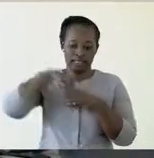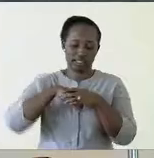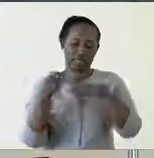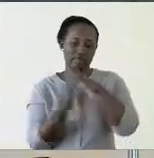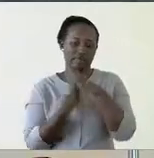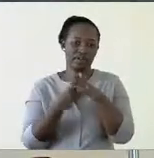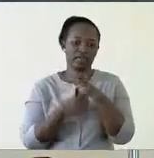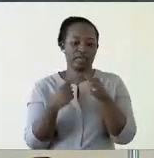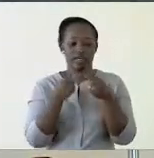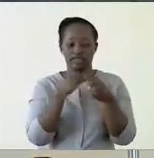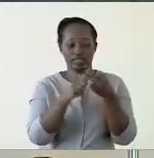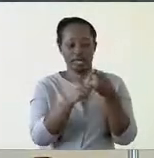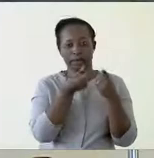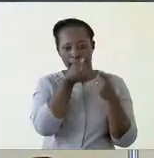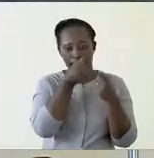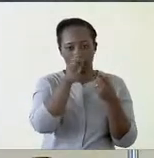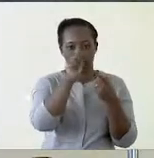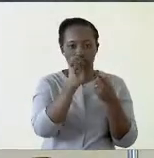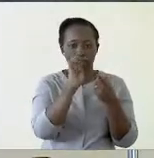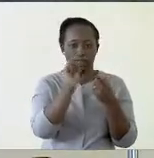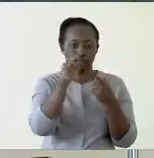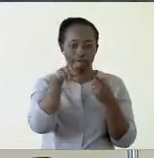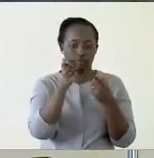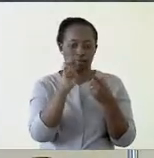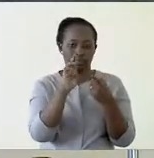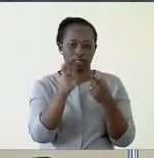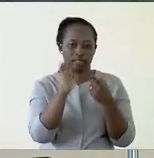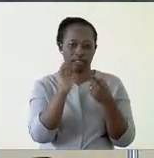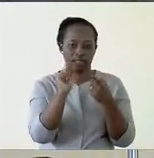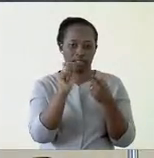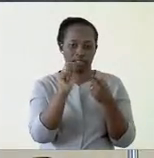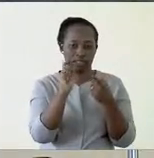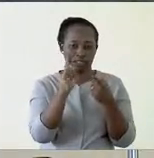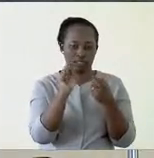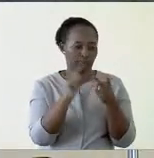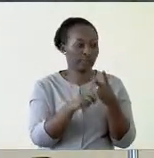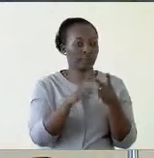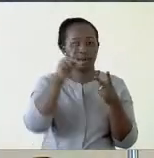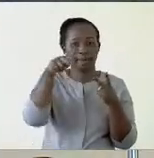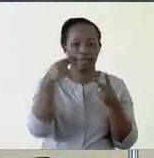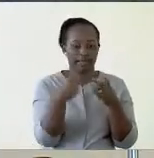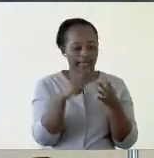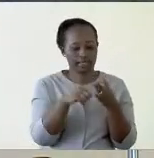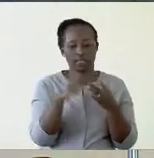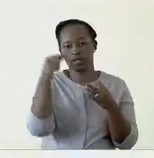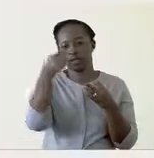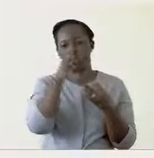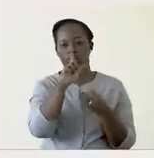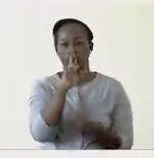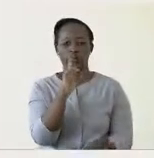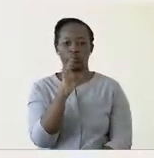about temperature, one. I've mentioned about the pH. I've mentioned about the glucose, all